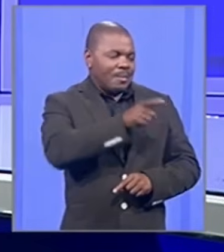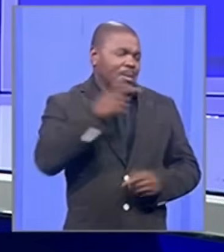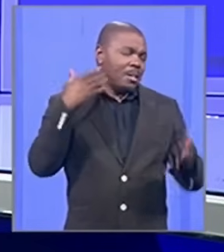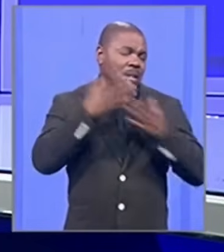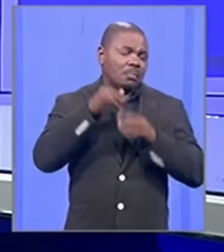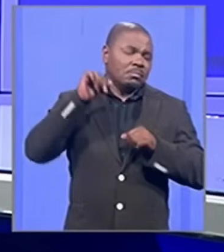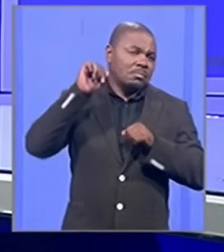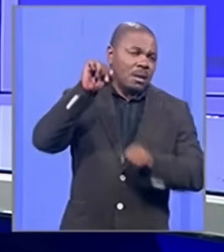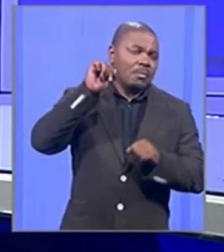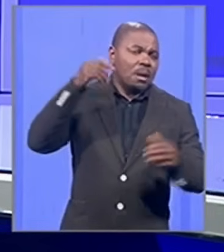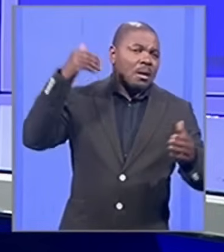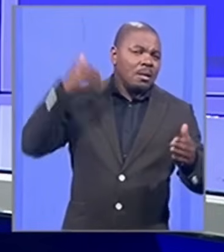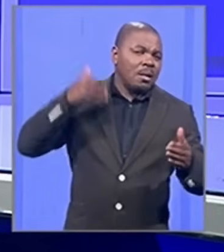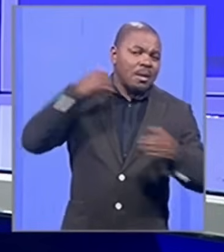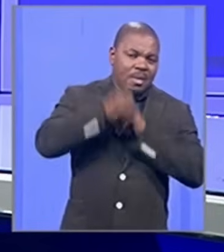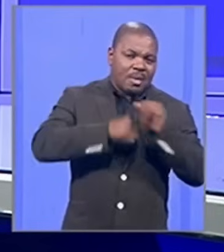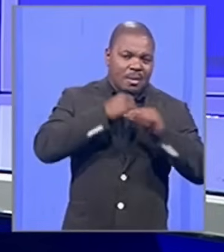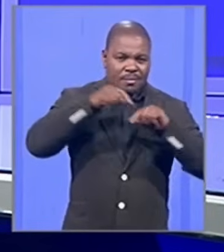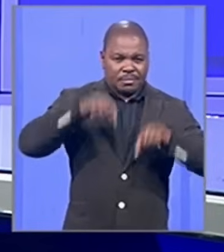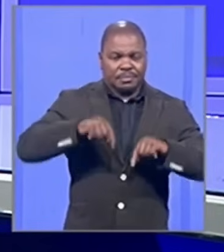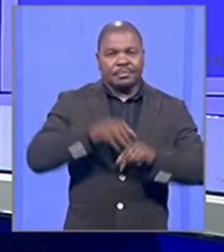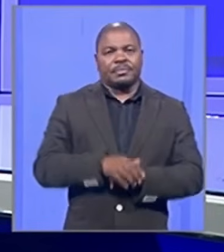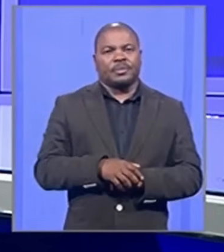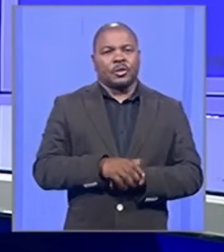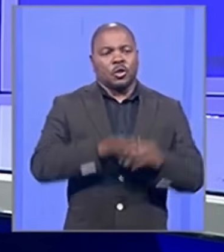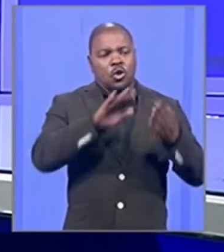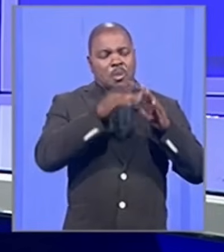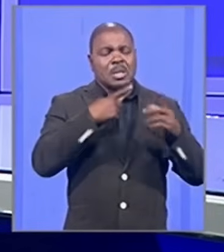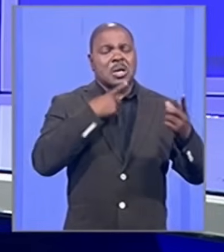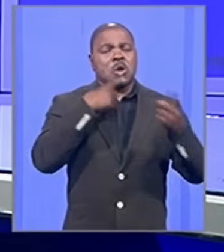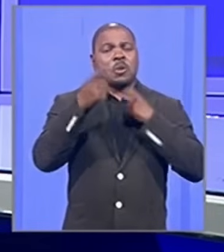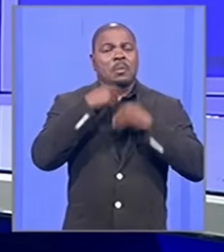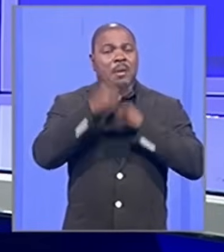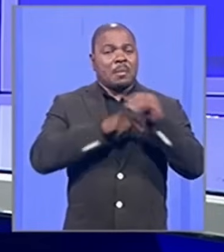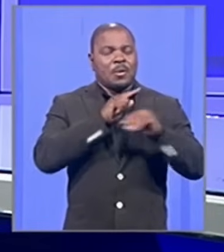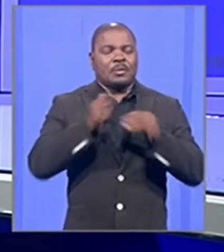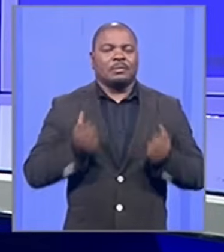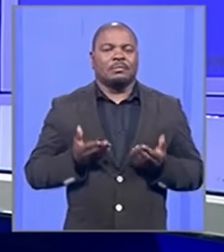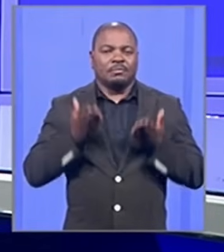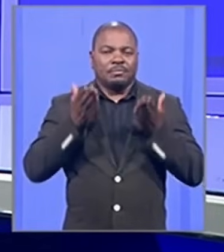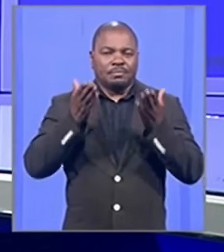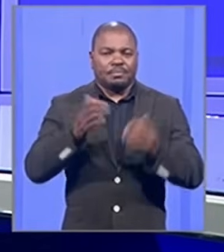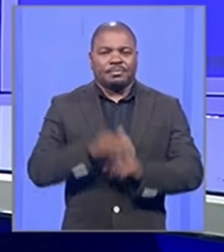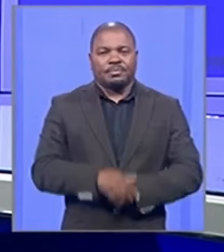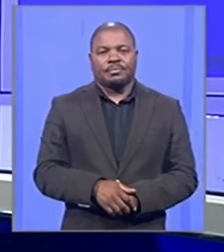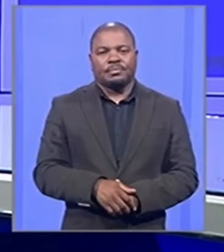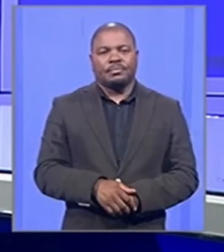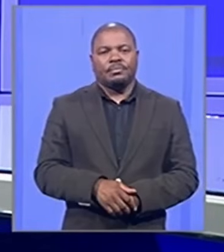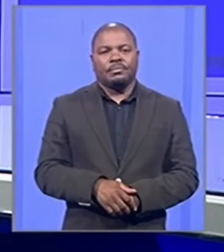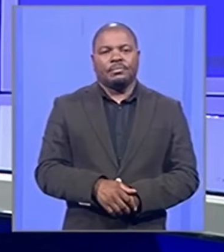disupetso mo tshimologong ya ngwaga fa baagi ba ne ba ngongorega ka ditirelo.